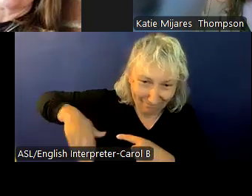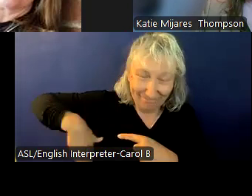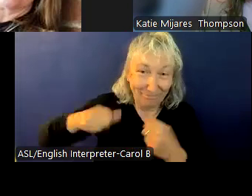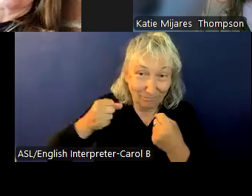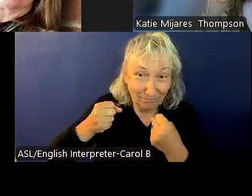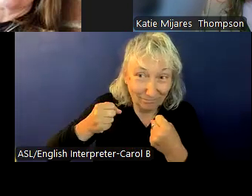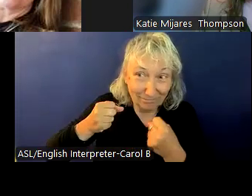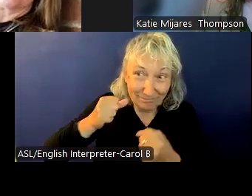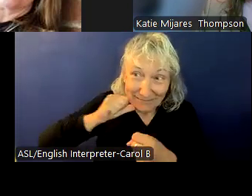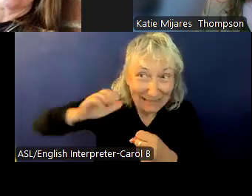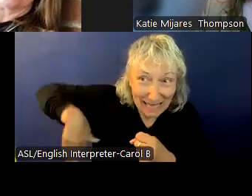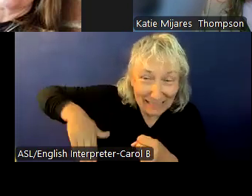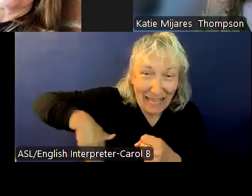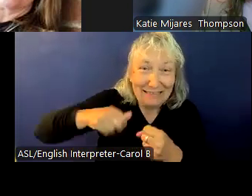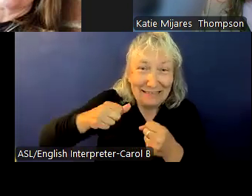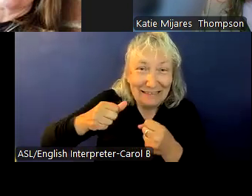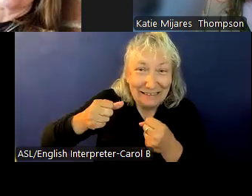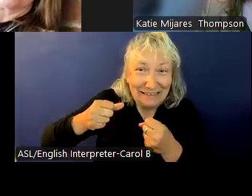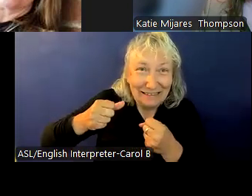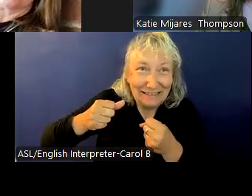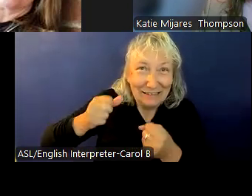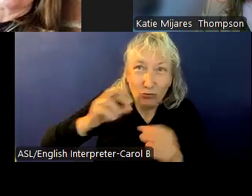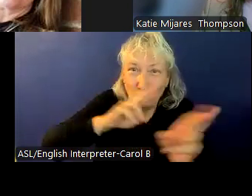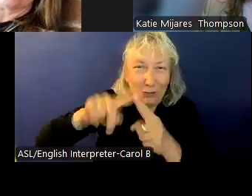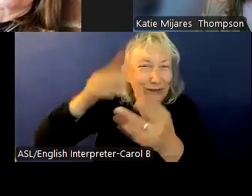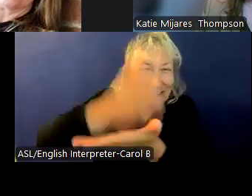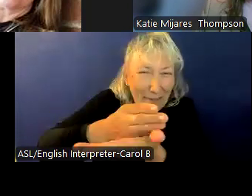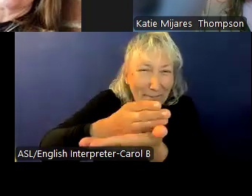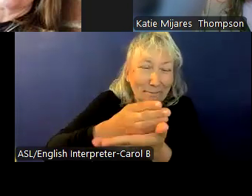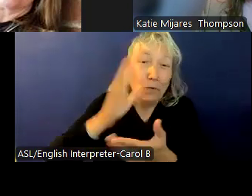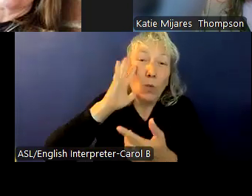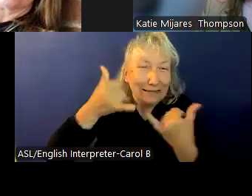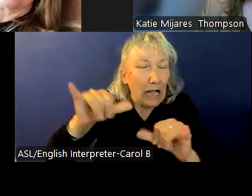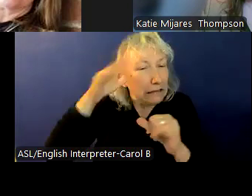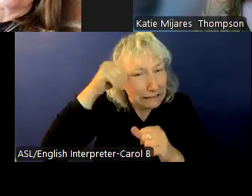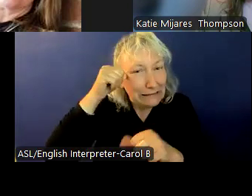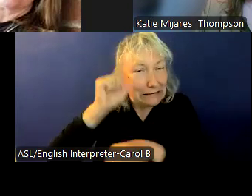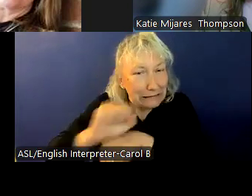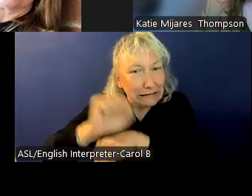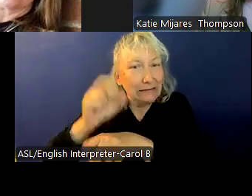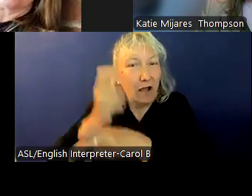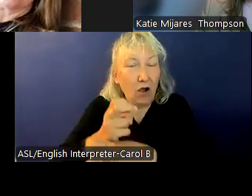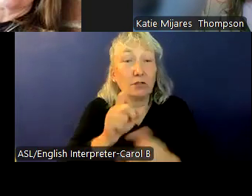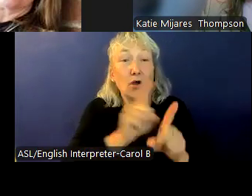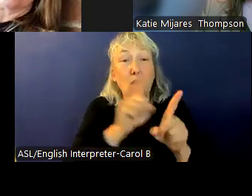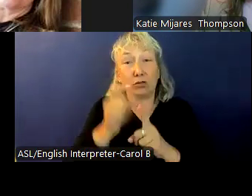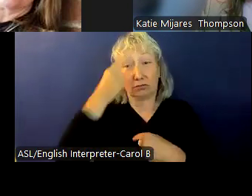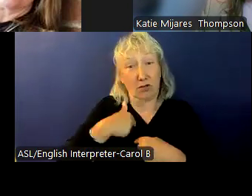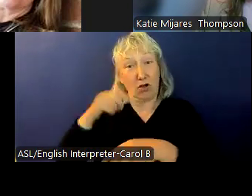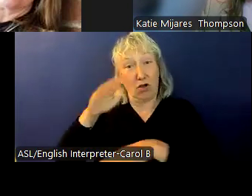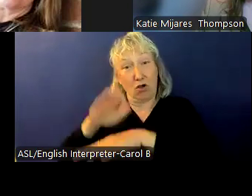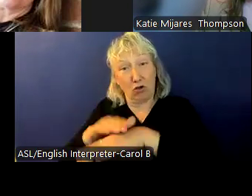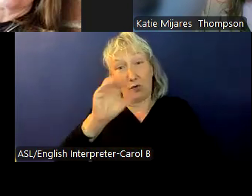just yet. And then the other place that I serve is in the Oregon Disabilities Commission,